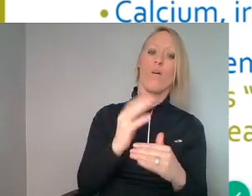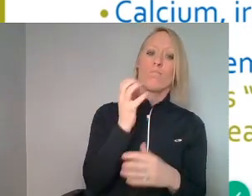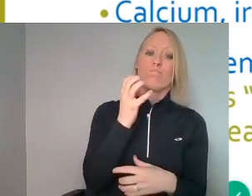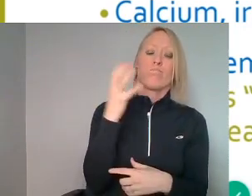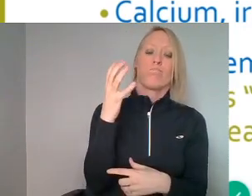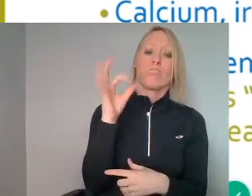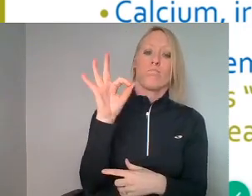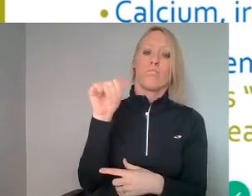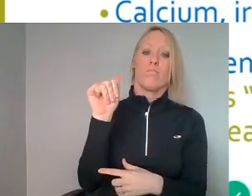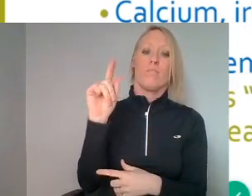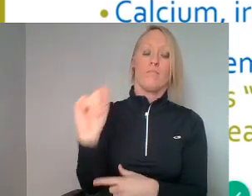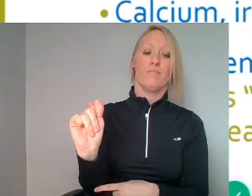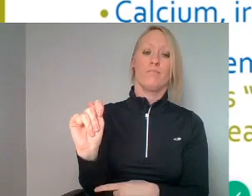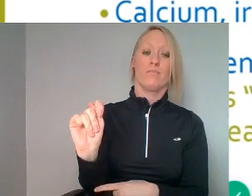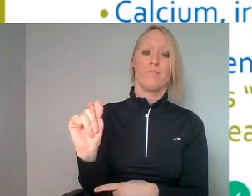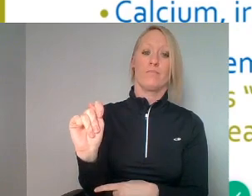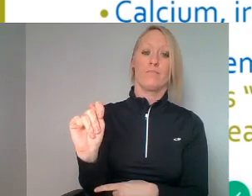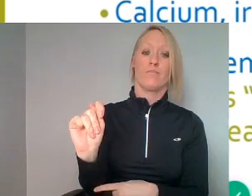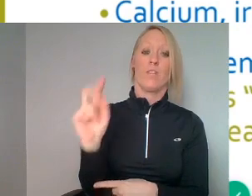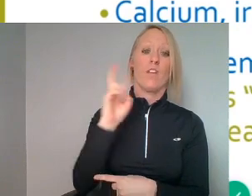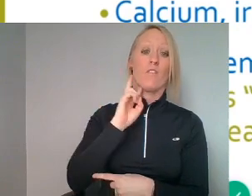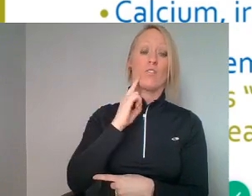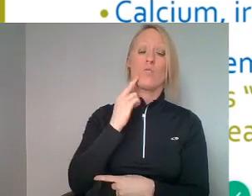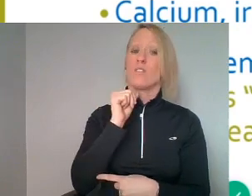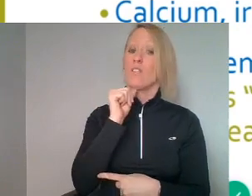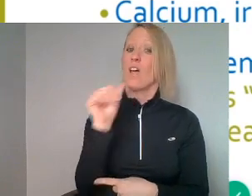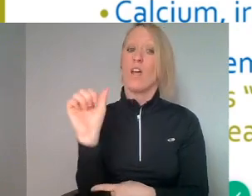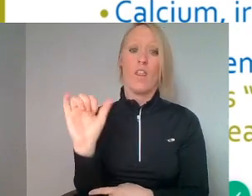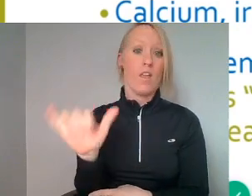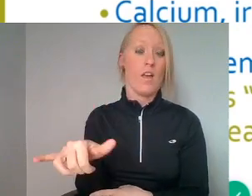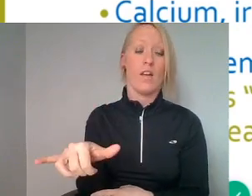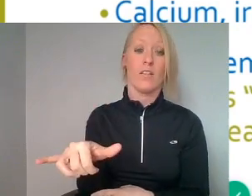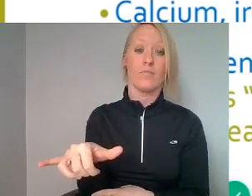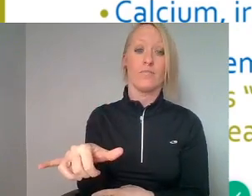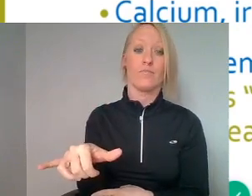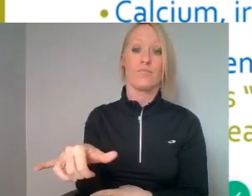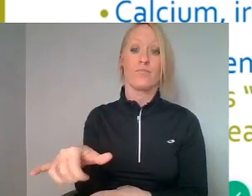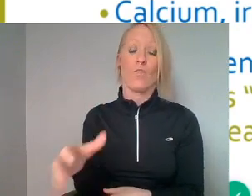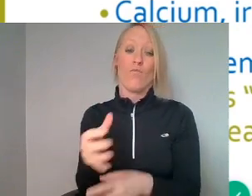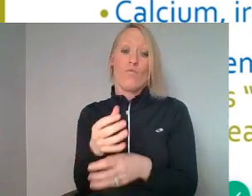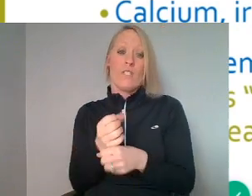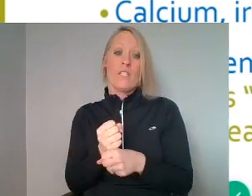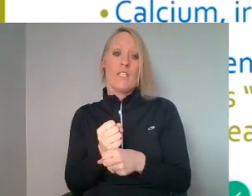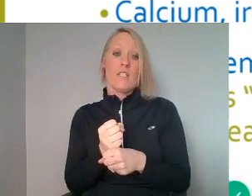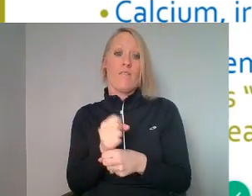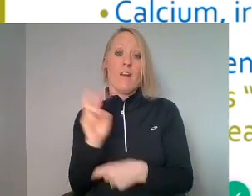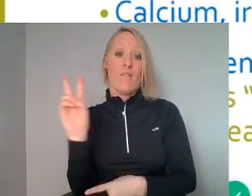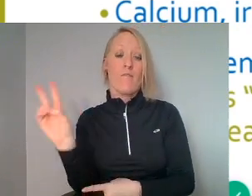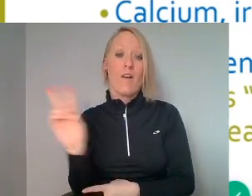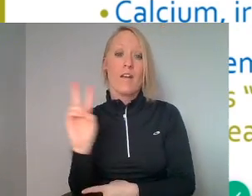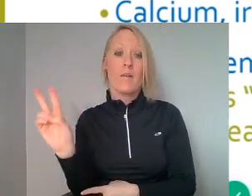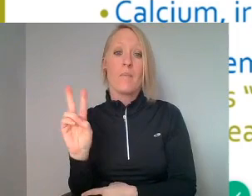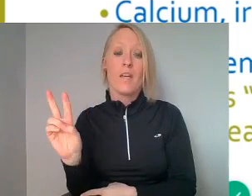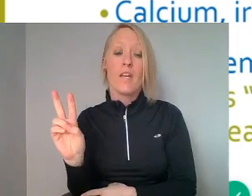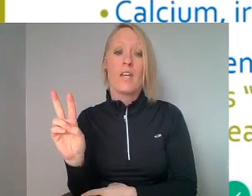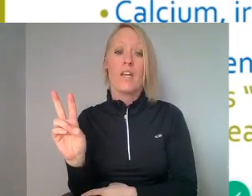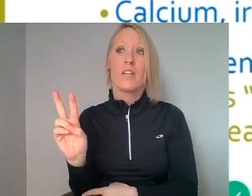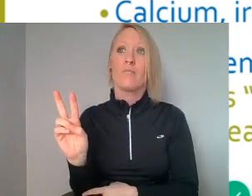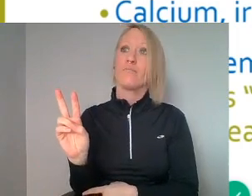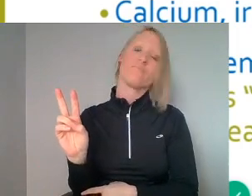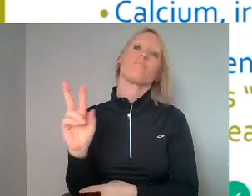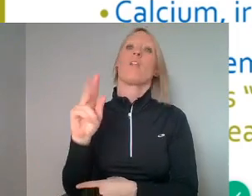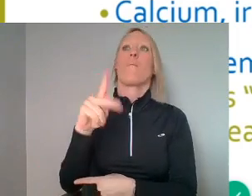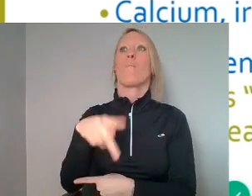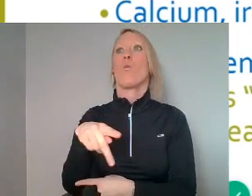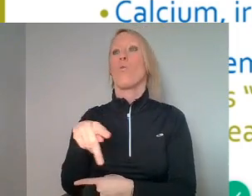fats, but vegetables is not one of those food groups. They give us vitamins, and they also give us minerals like calcium, iron, and potassium as kind